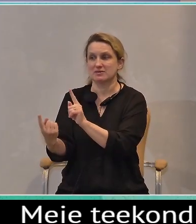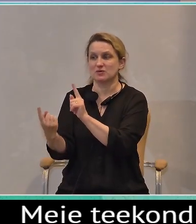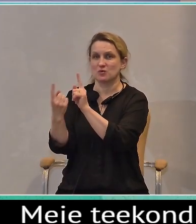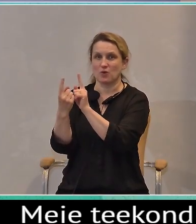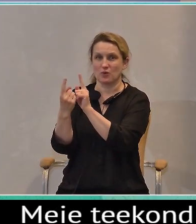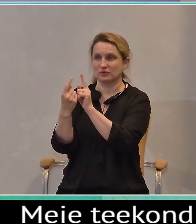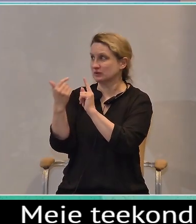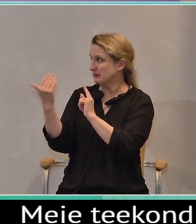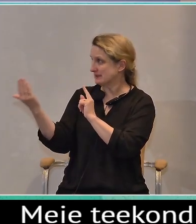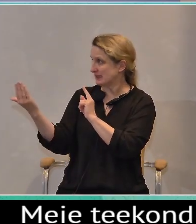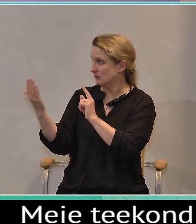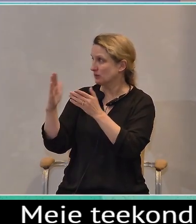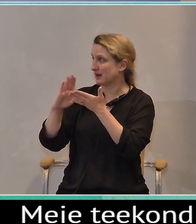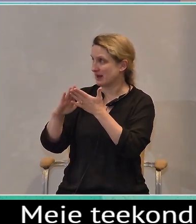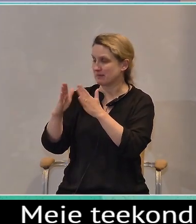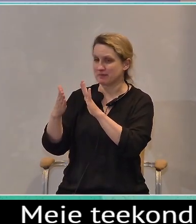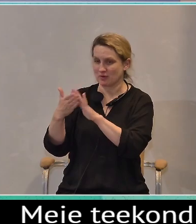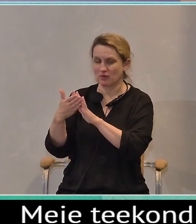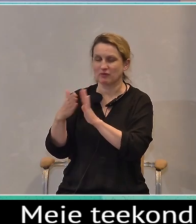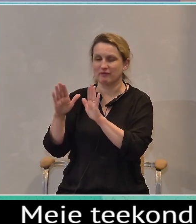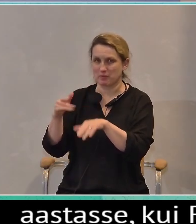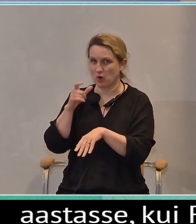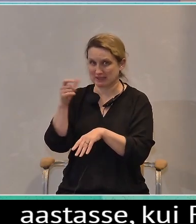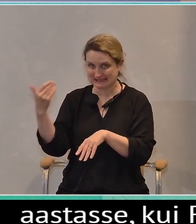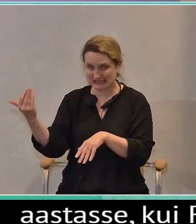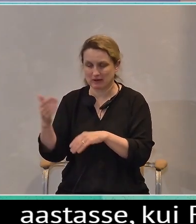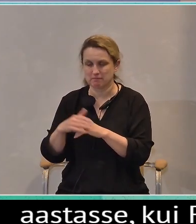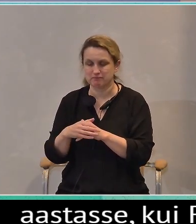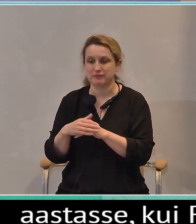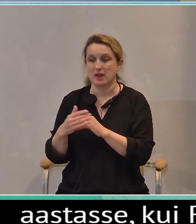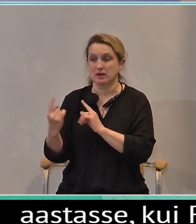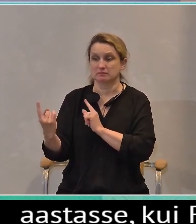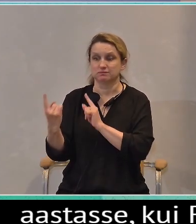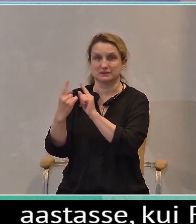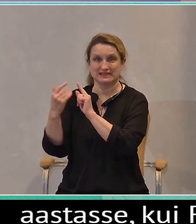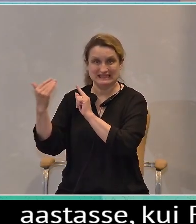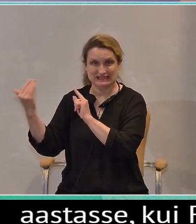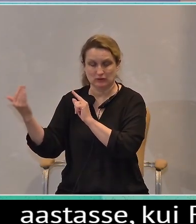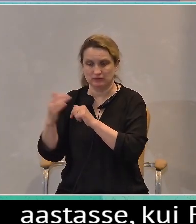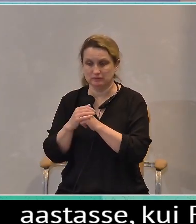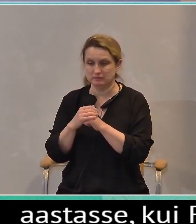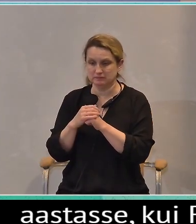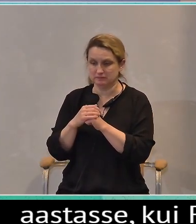for clinical tests. We met you after,